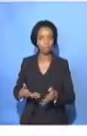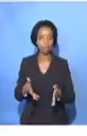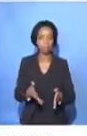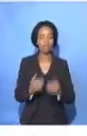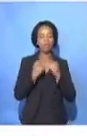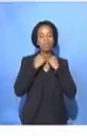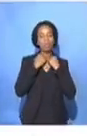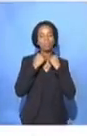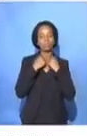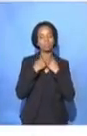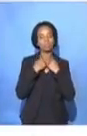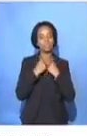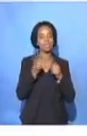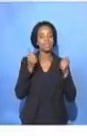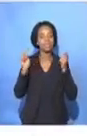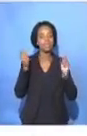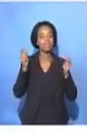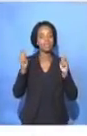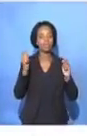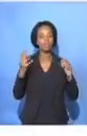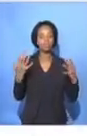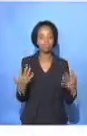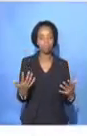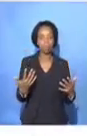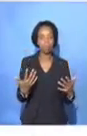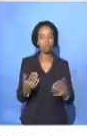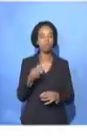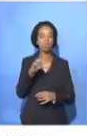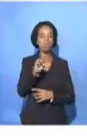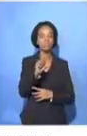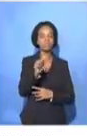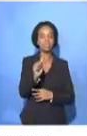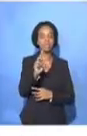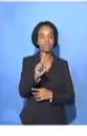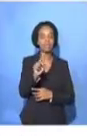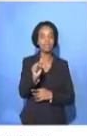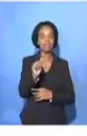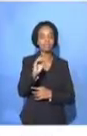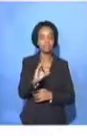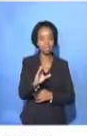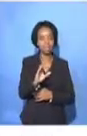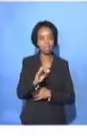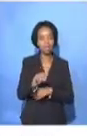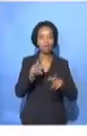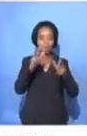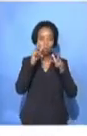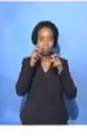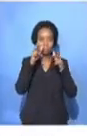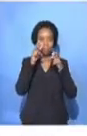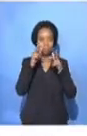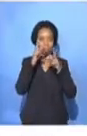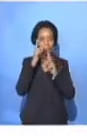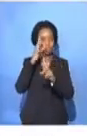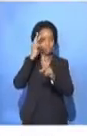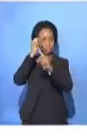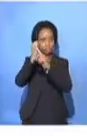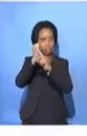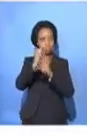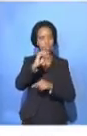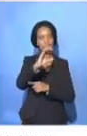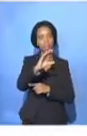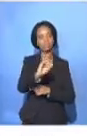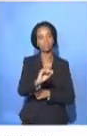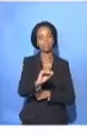event of the release of the SADC Electoral Observation Mission, SIOM's preliminary statement on